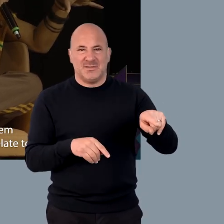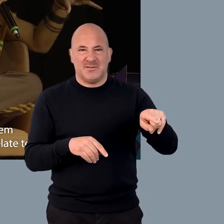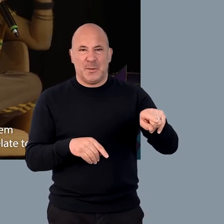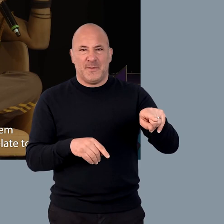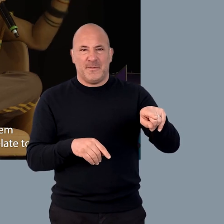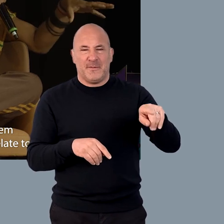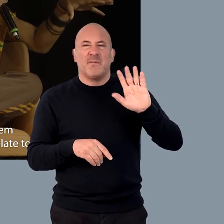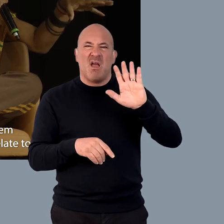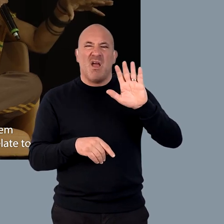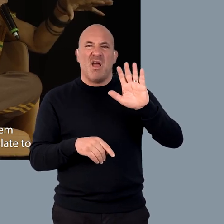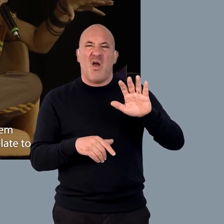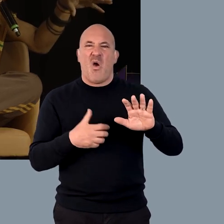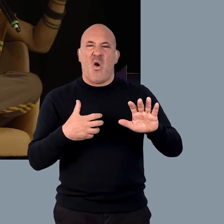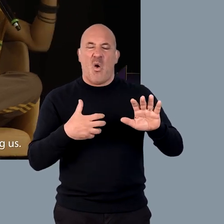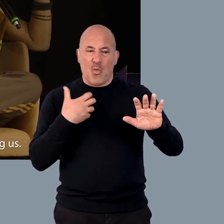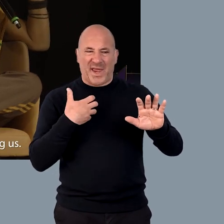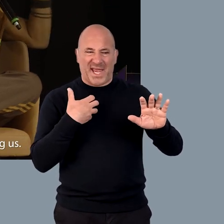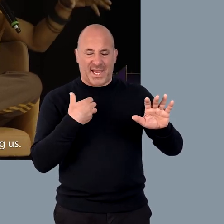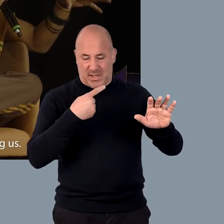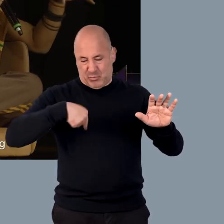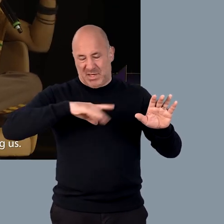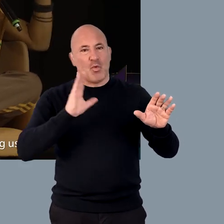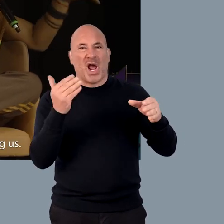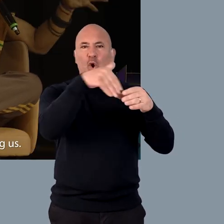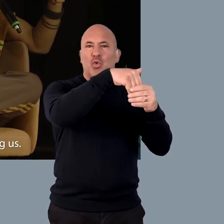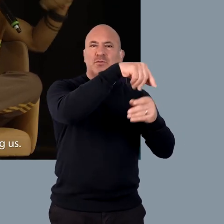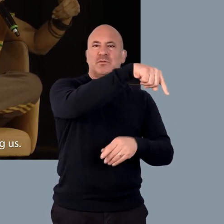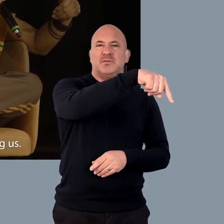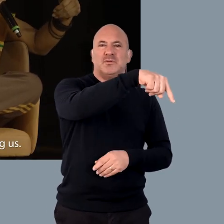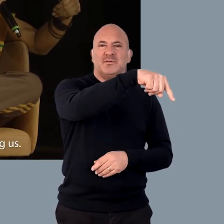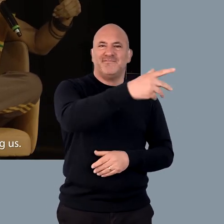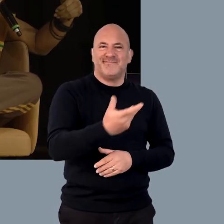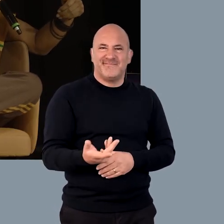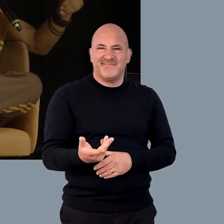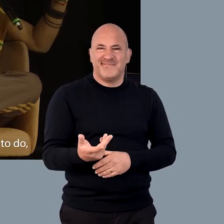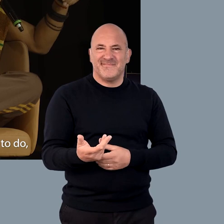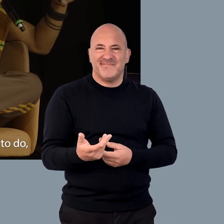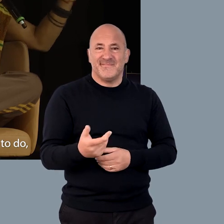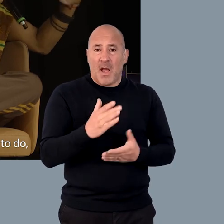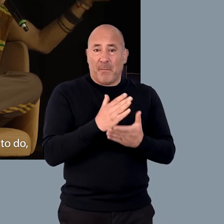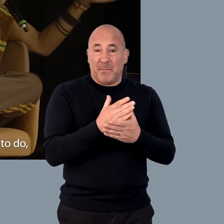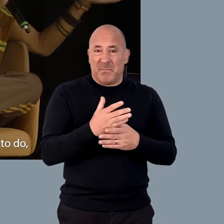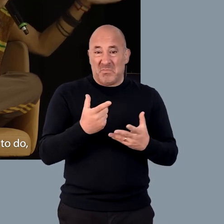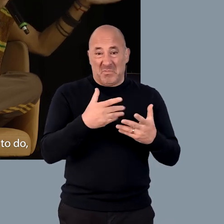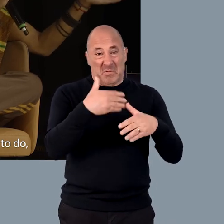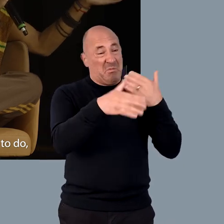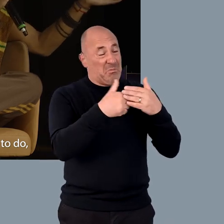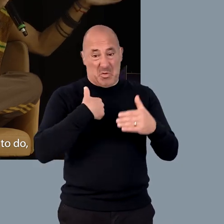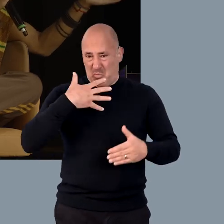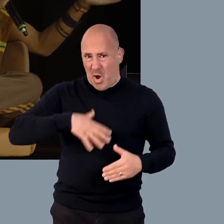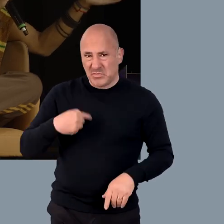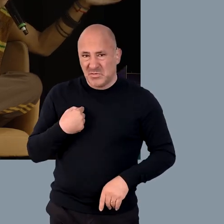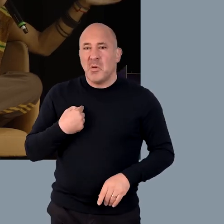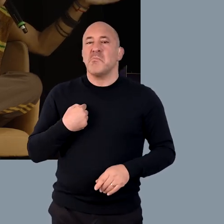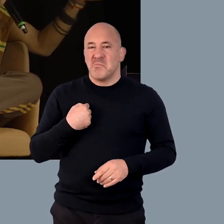represent them and that they can relate to and it's annoying so they're not including us but the fact is they're just doing what we want to